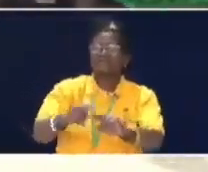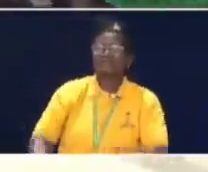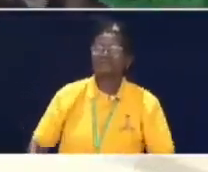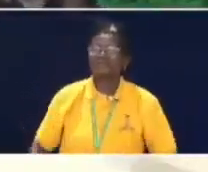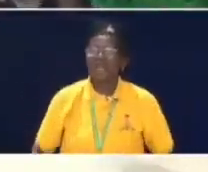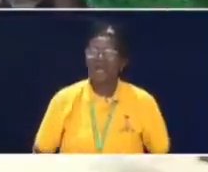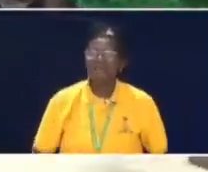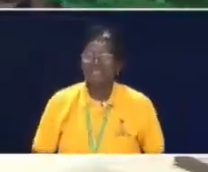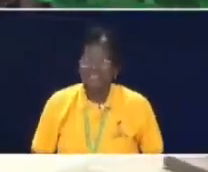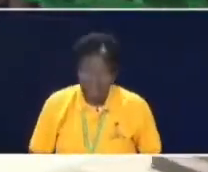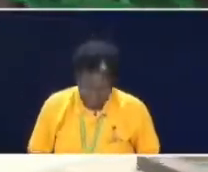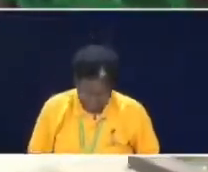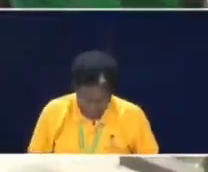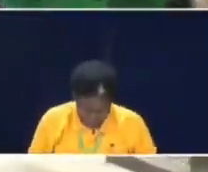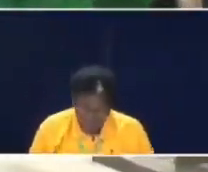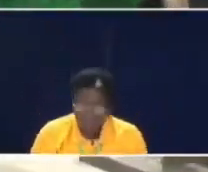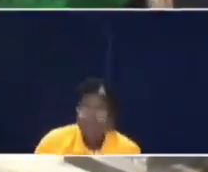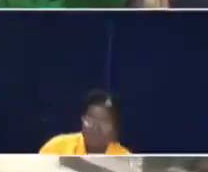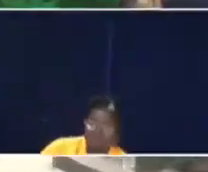Except